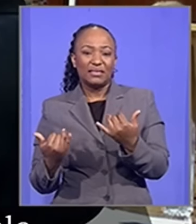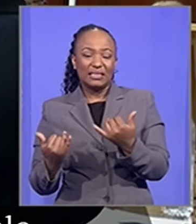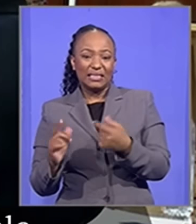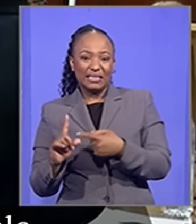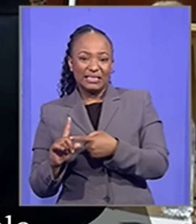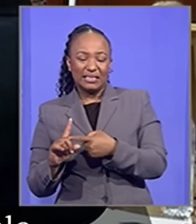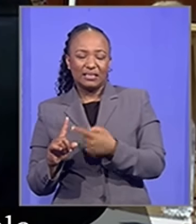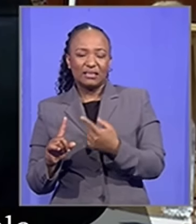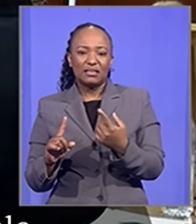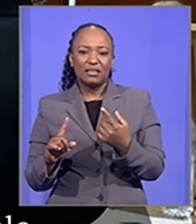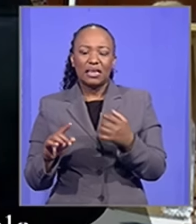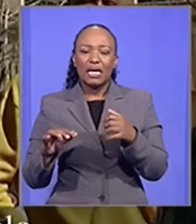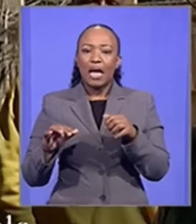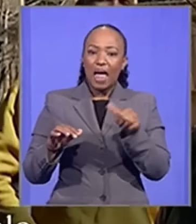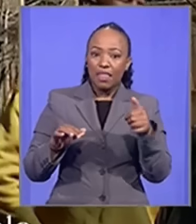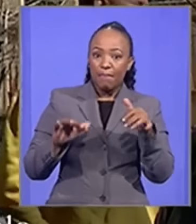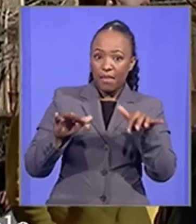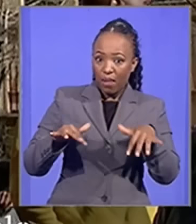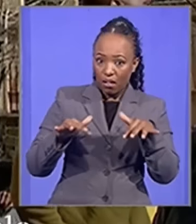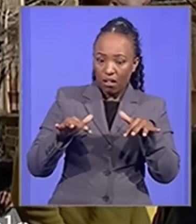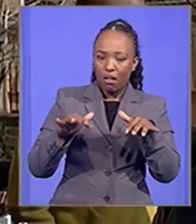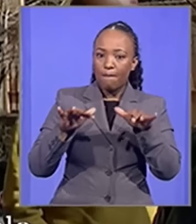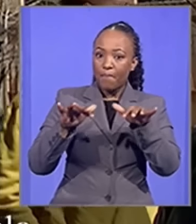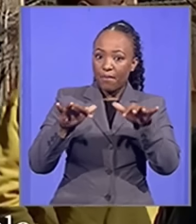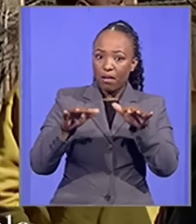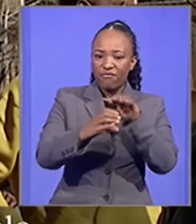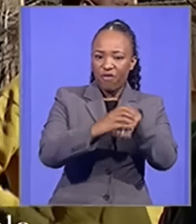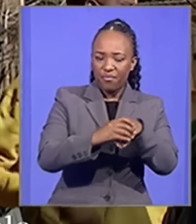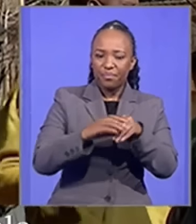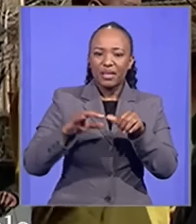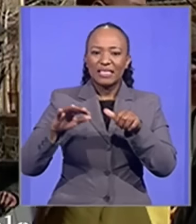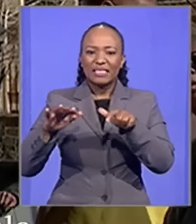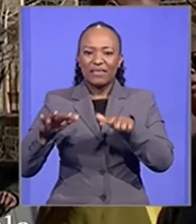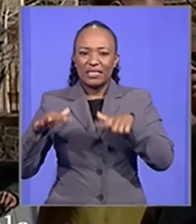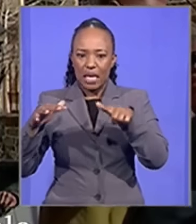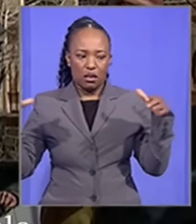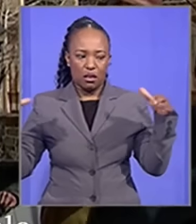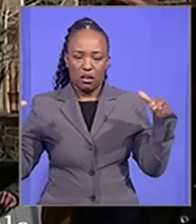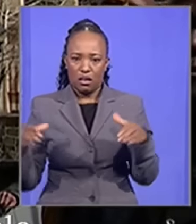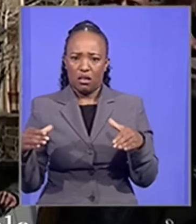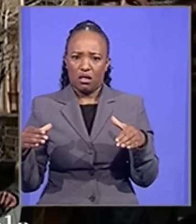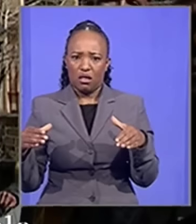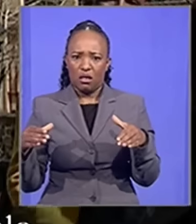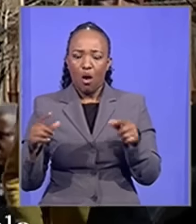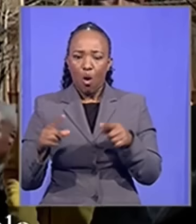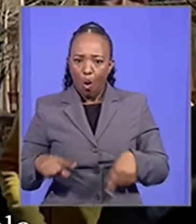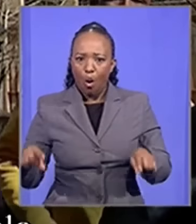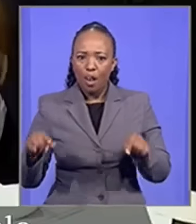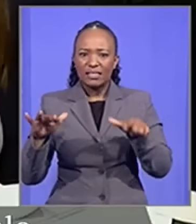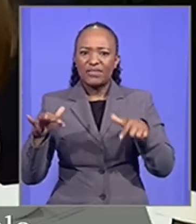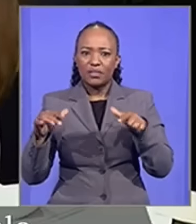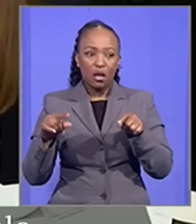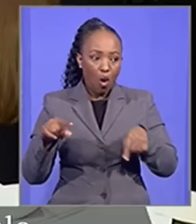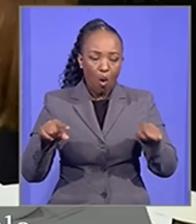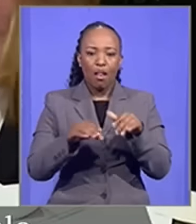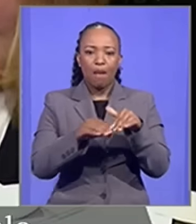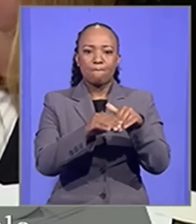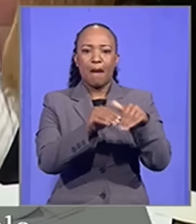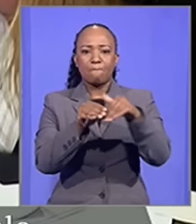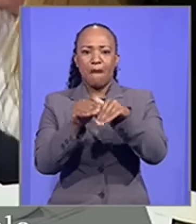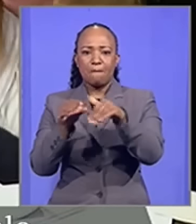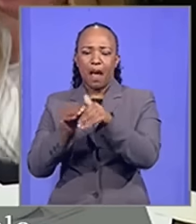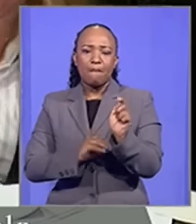17 accused, which normally they came here and appear and they got the bail.